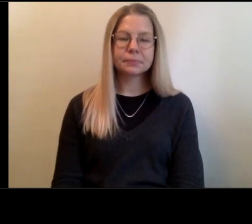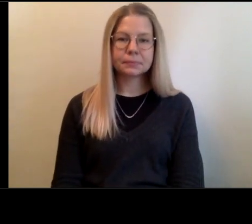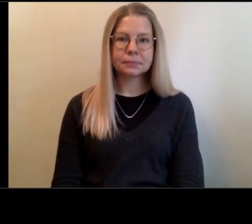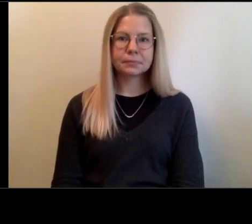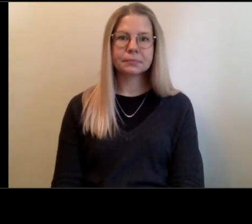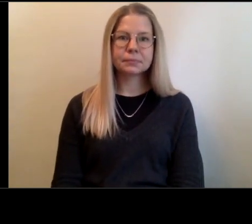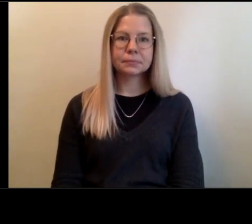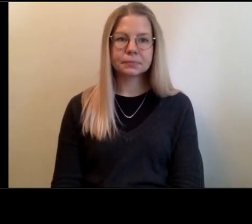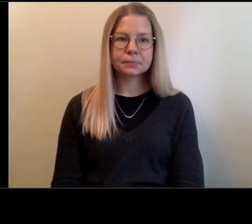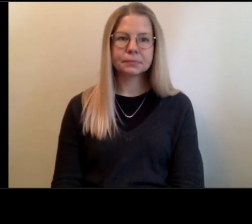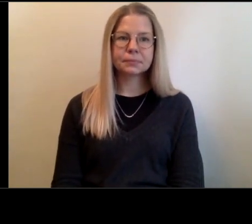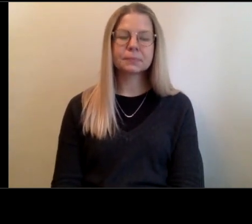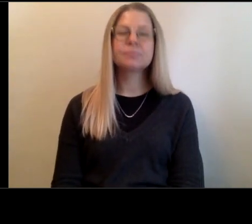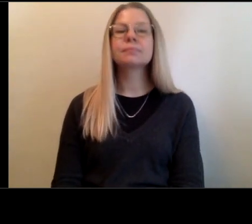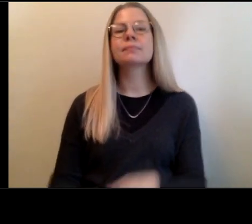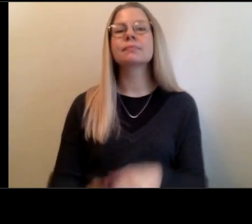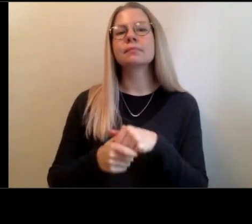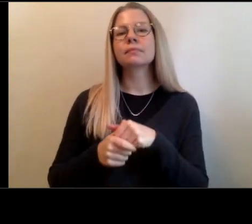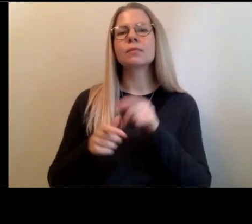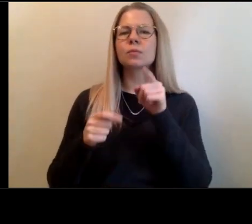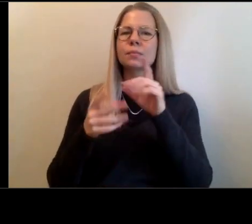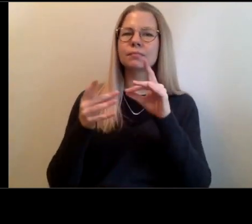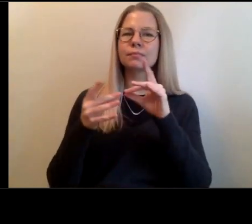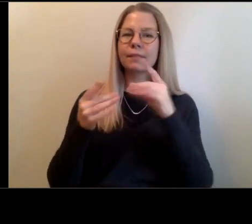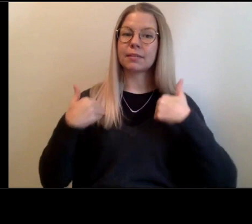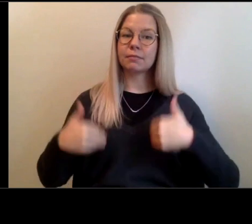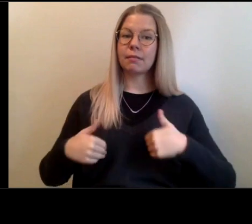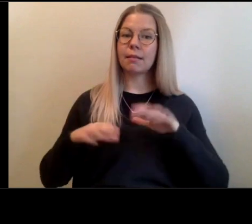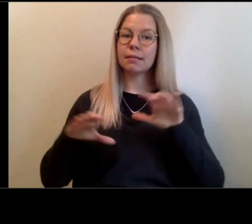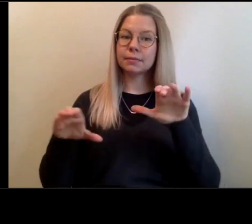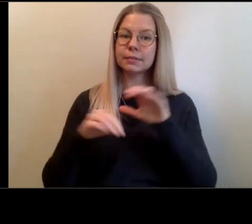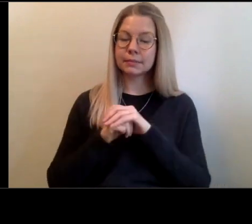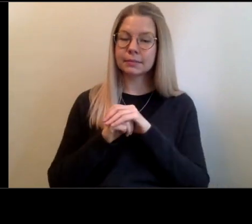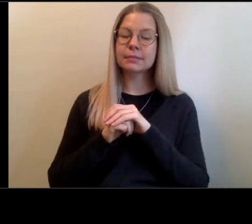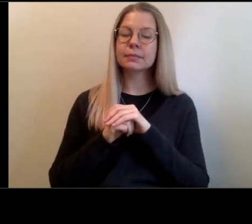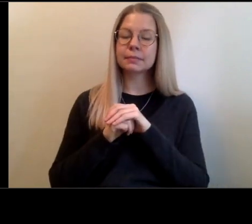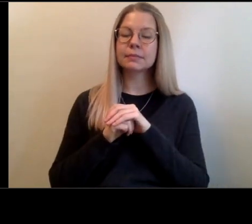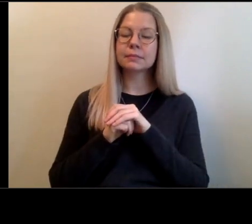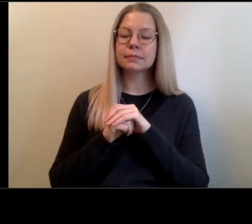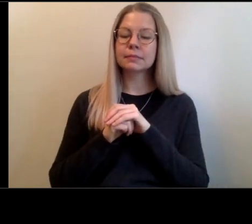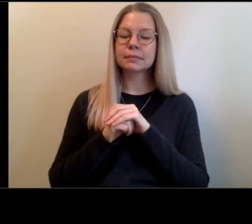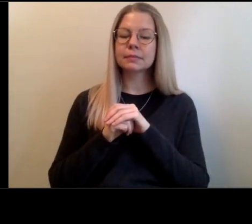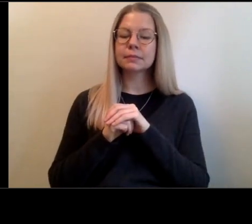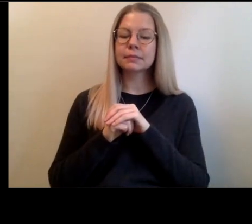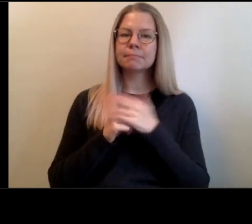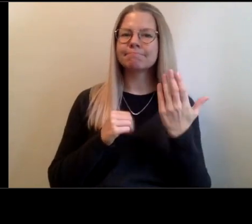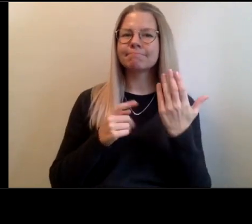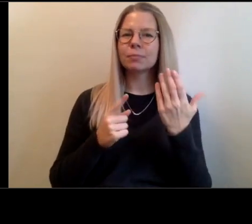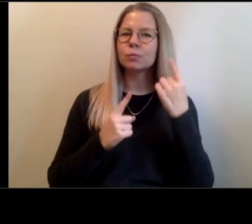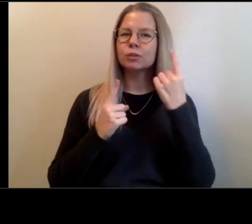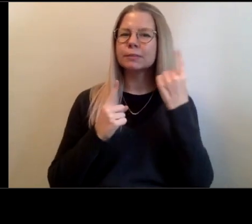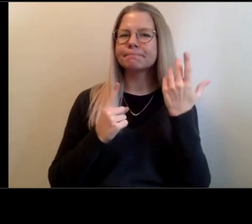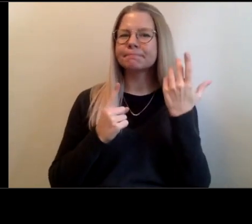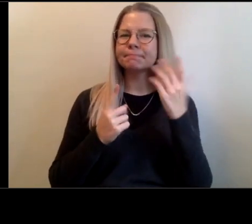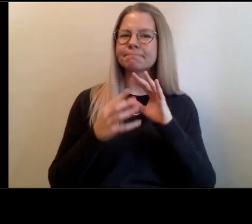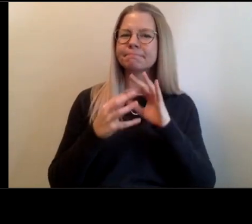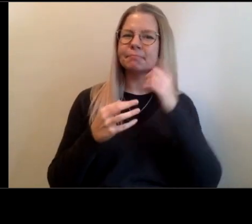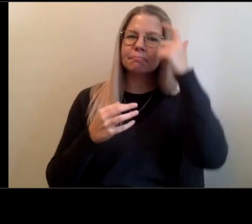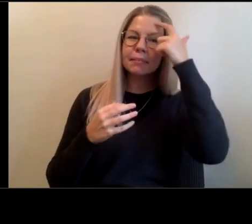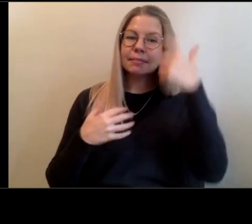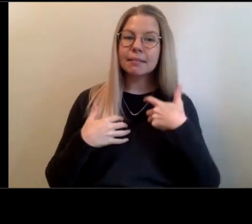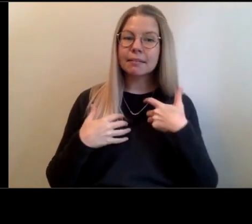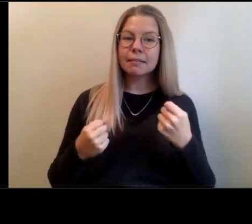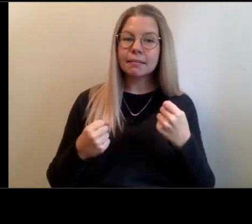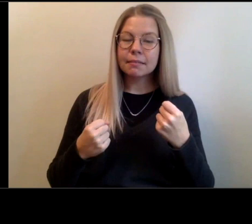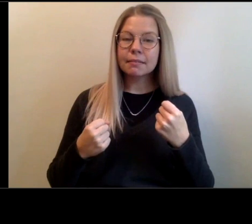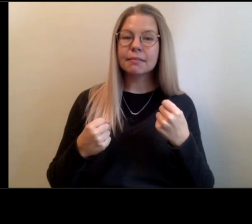specifically to physical activity. What are your thoughts pertaining to, for relating to like the mental health and you